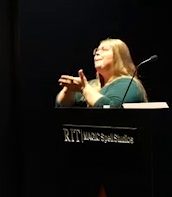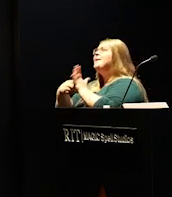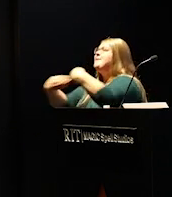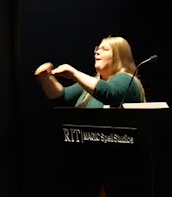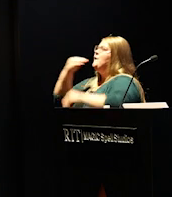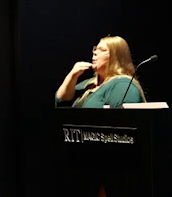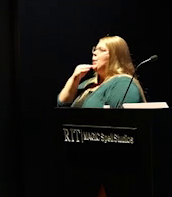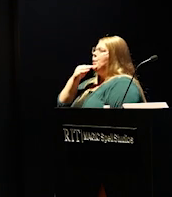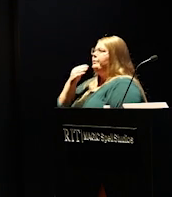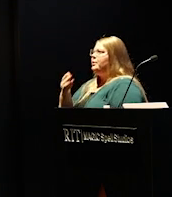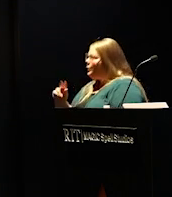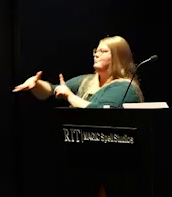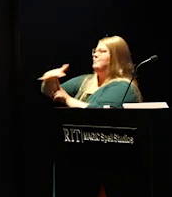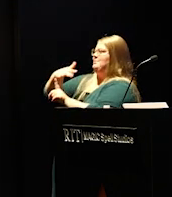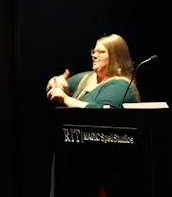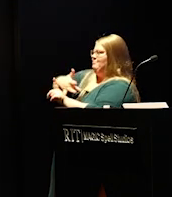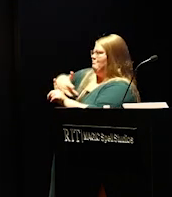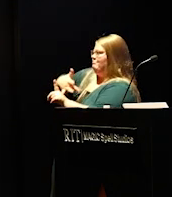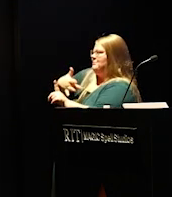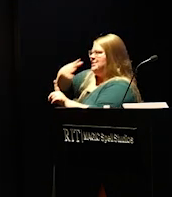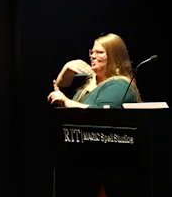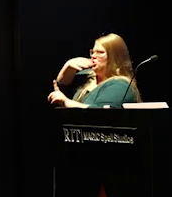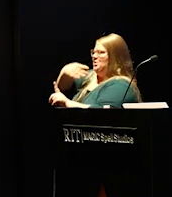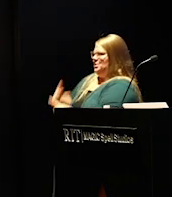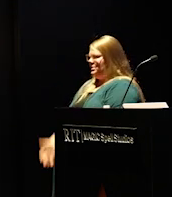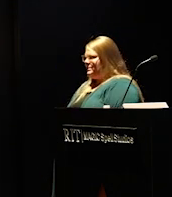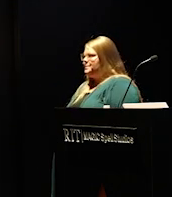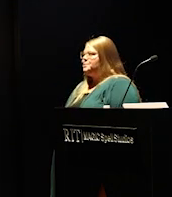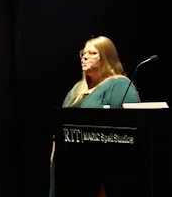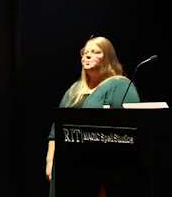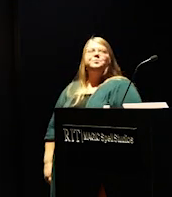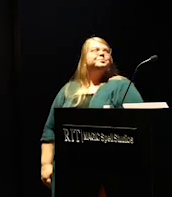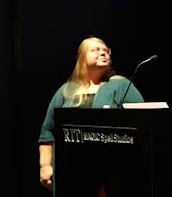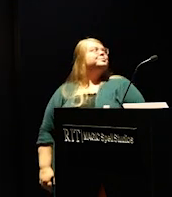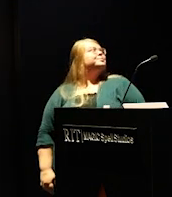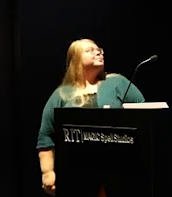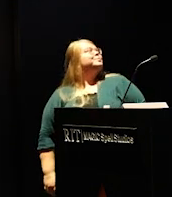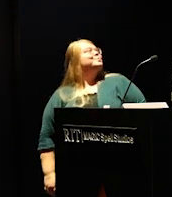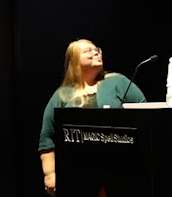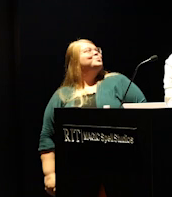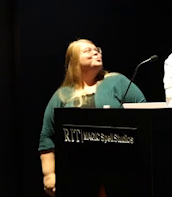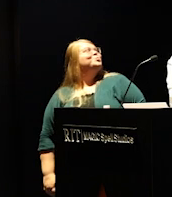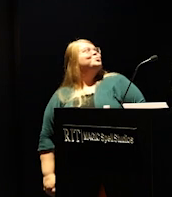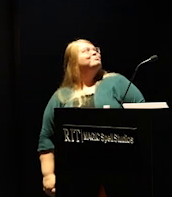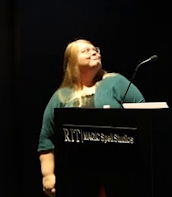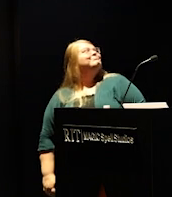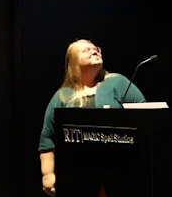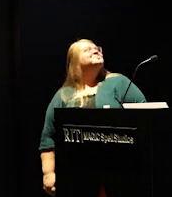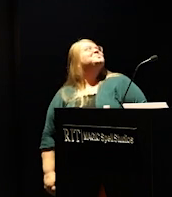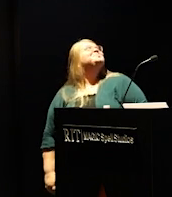an experience. That's what people are doing. And then this fun thing. So